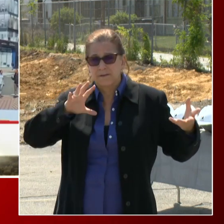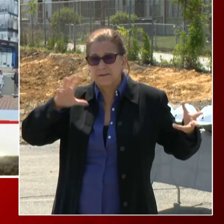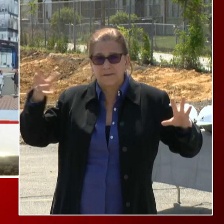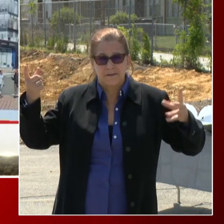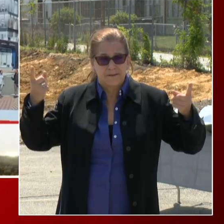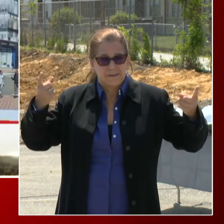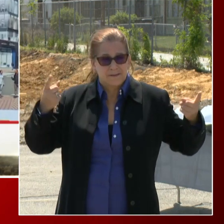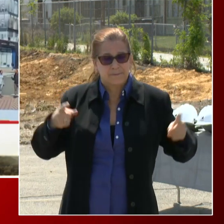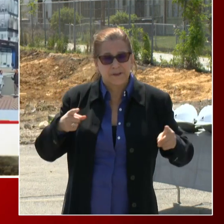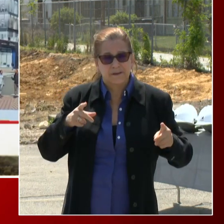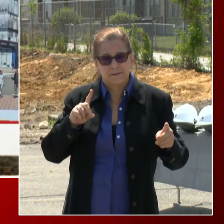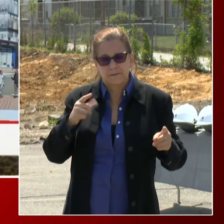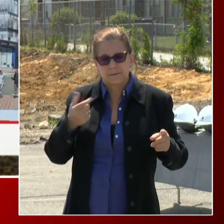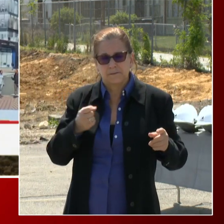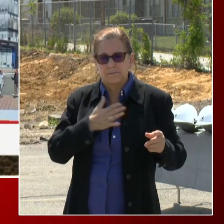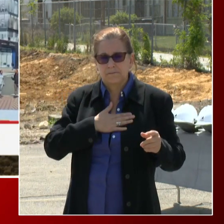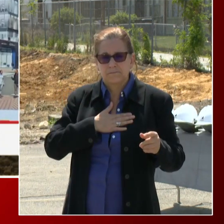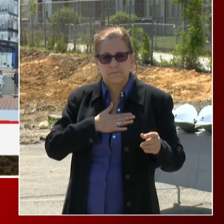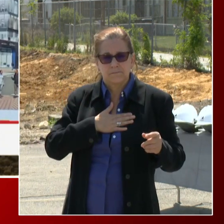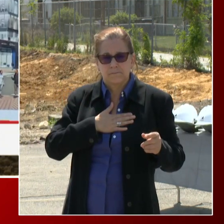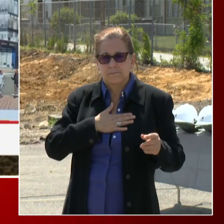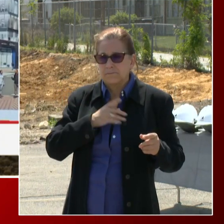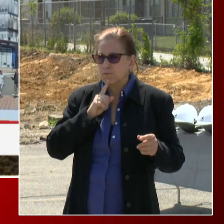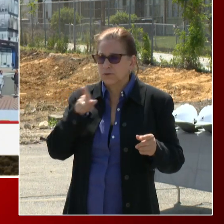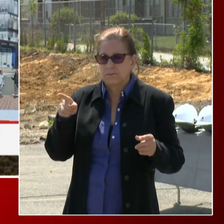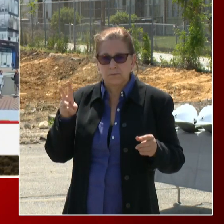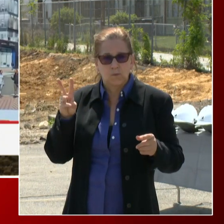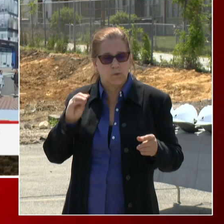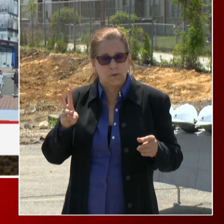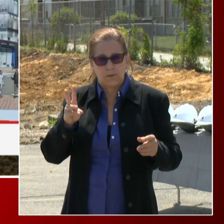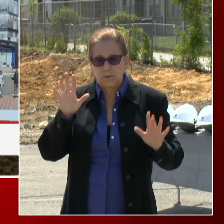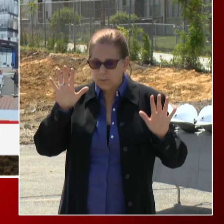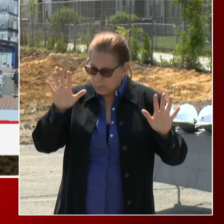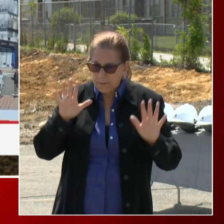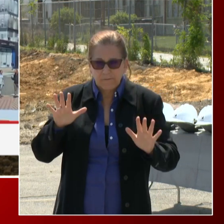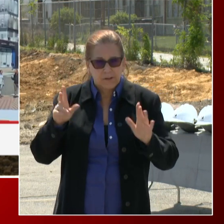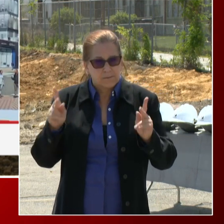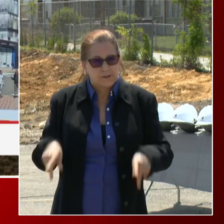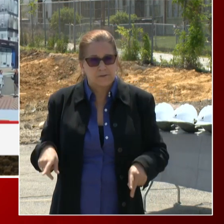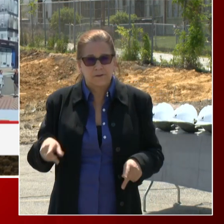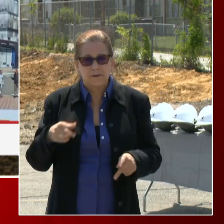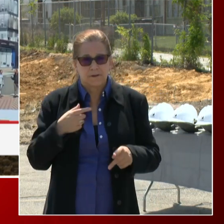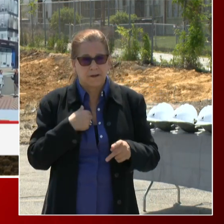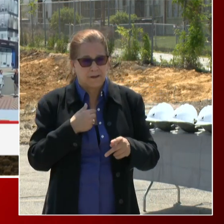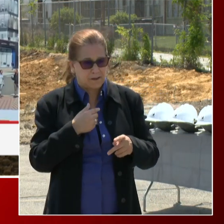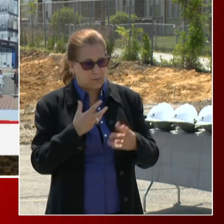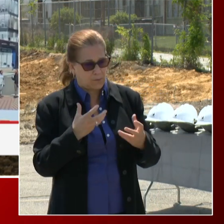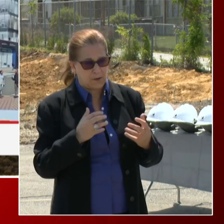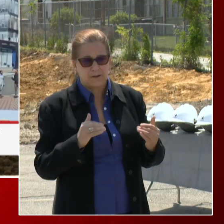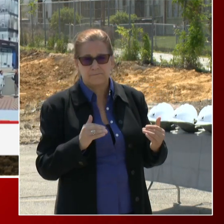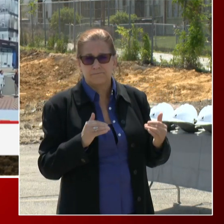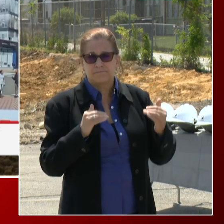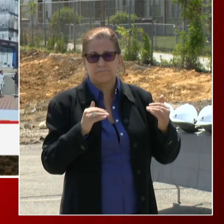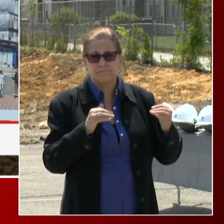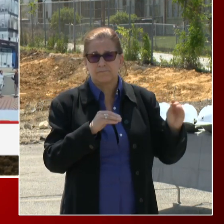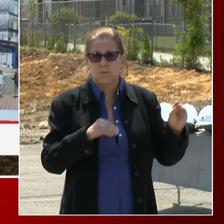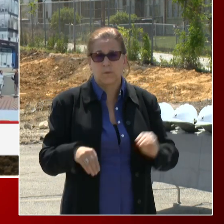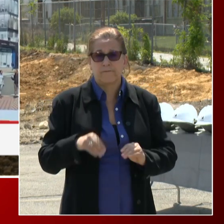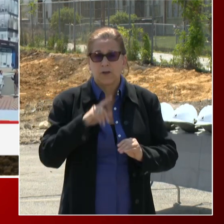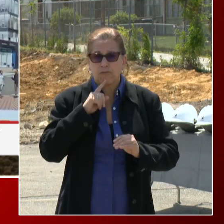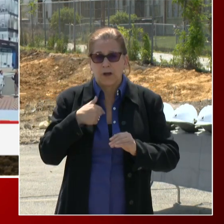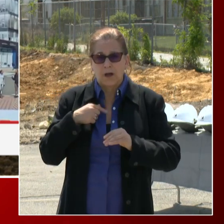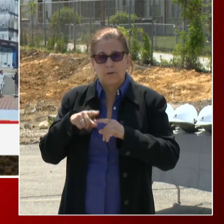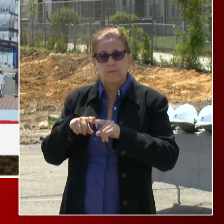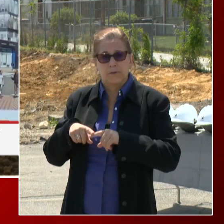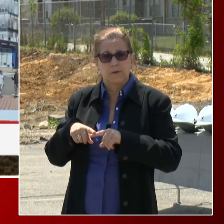an economic resource to help get Northeast Heights off the ground. Thank you for relying on DGS to